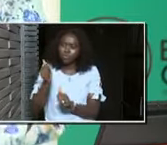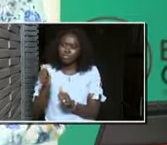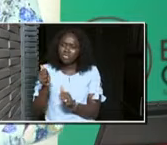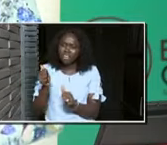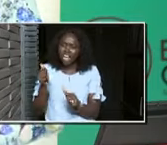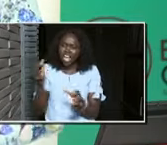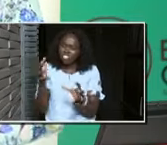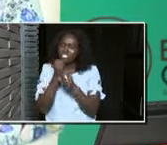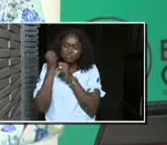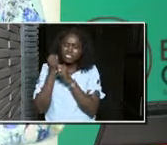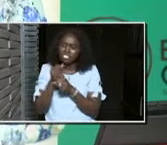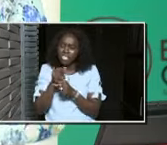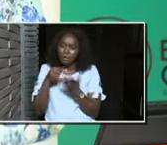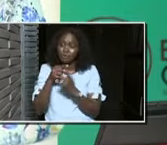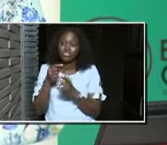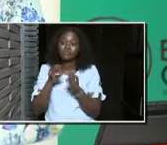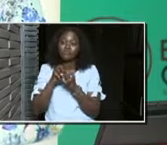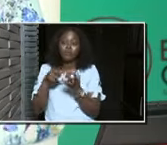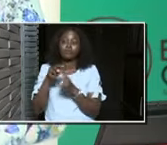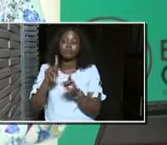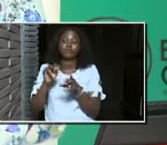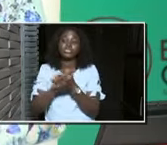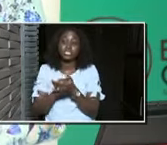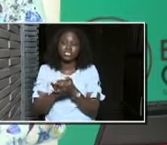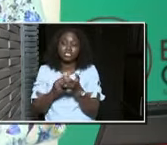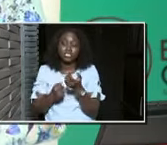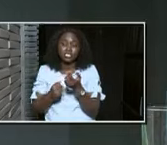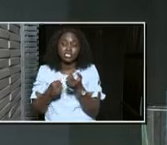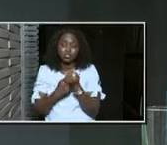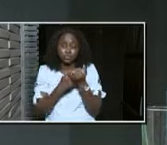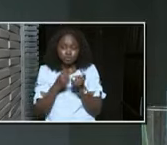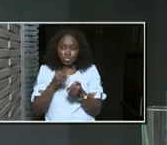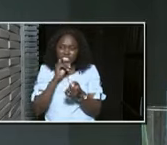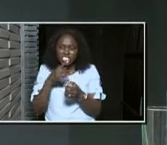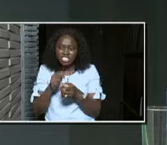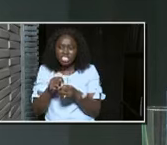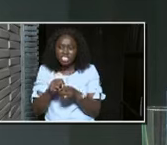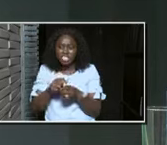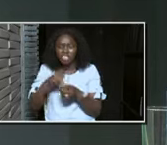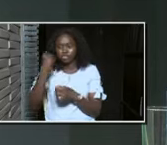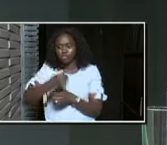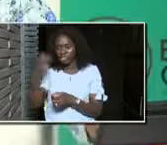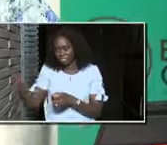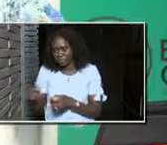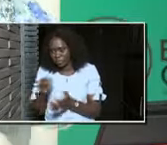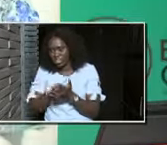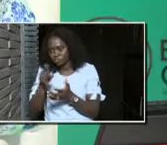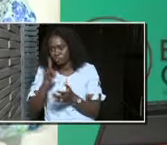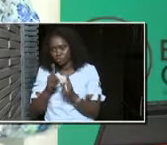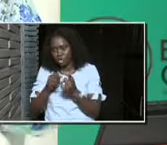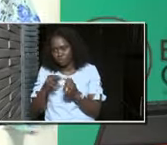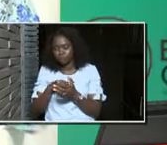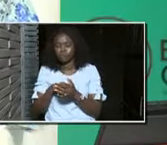people who support you, is the scholarships that you're talking about. And the sitting governor